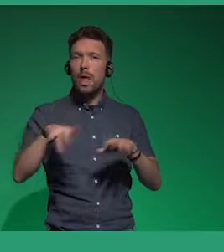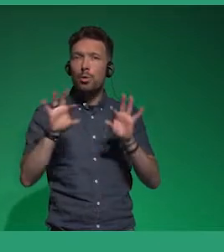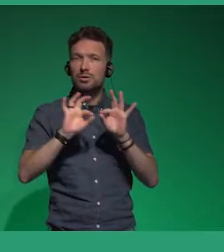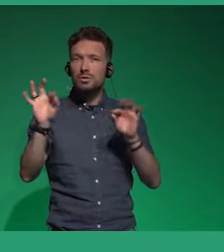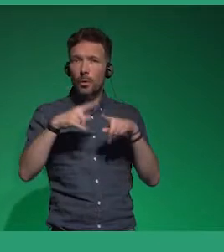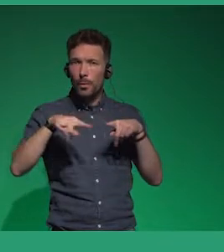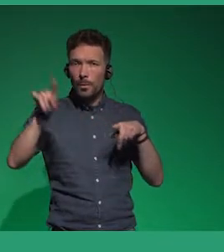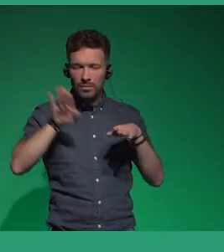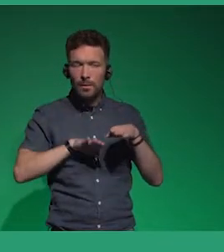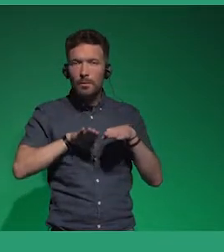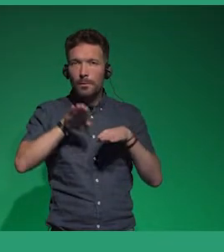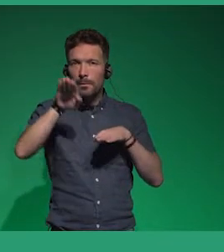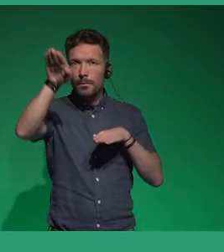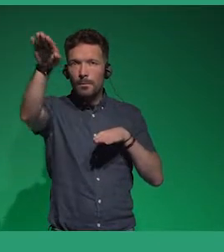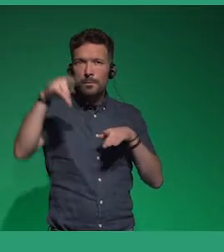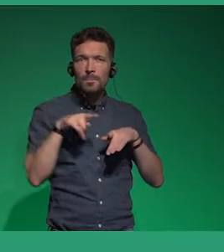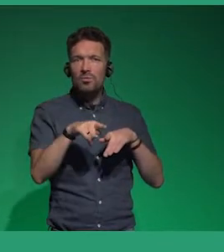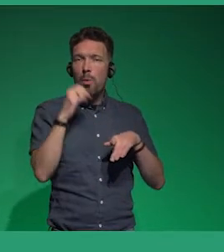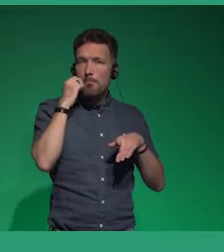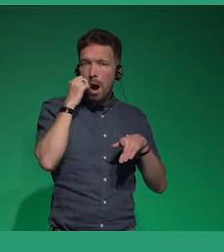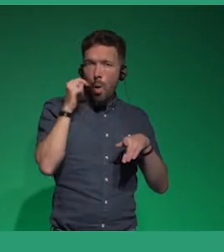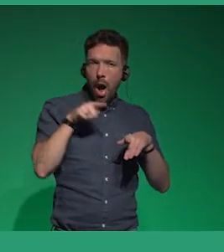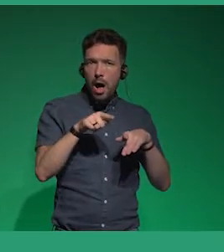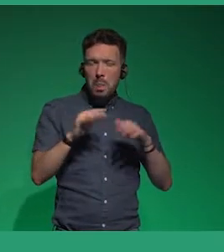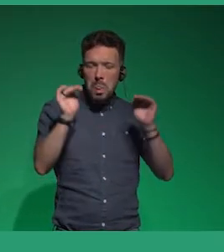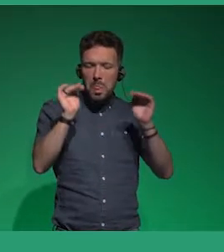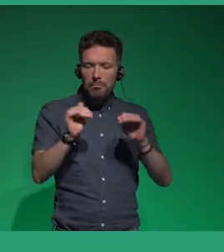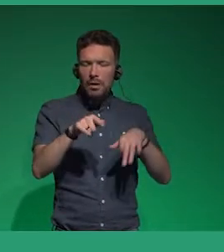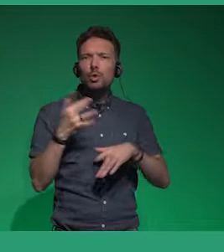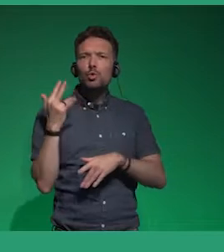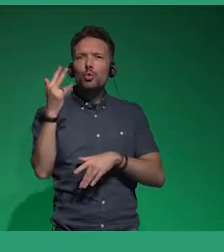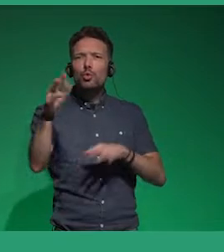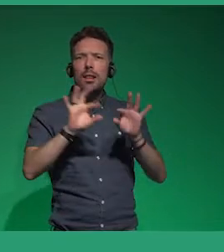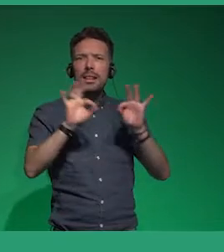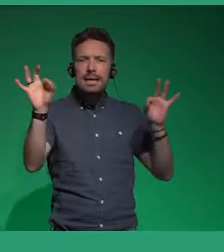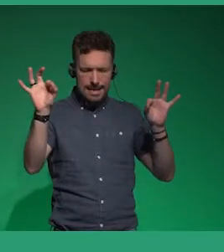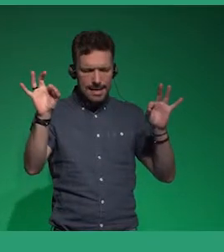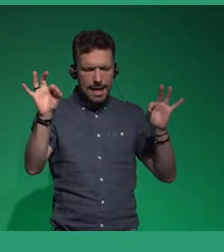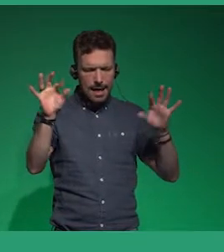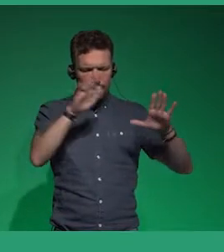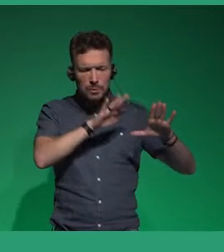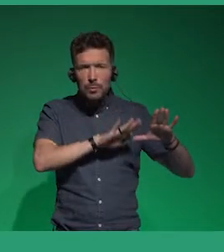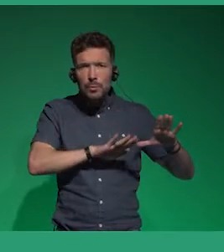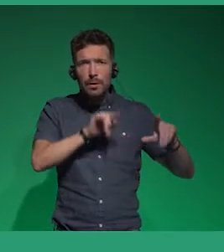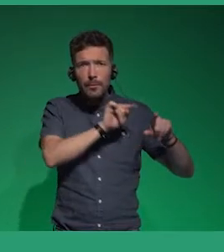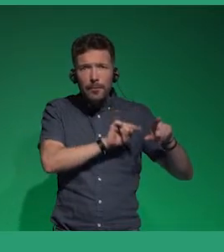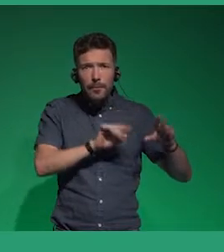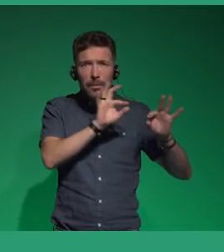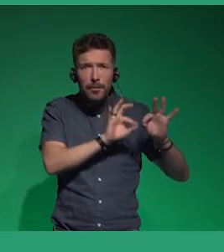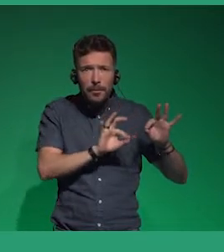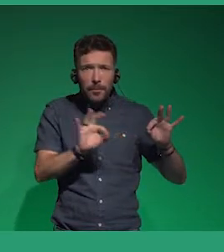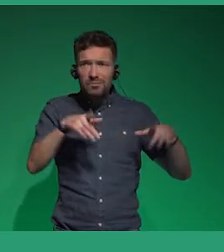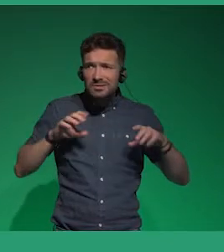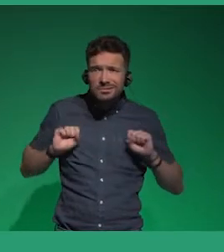green line, were driving this expansion. This was also represented or reflected in our